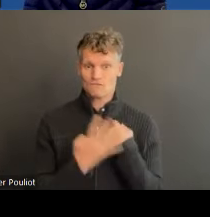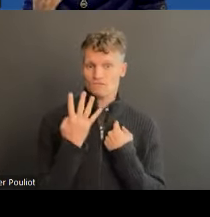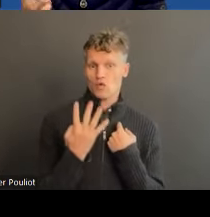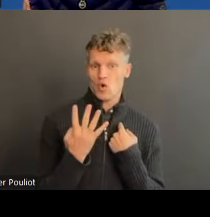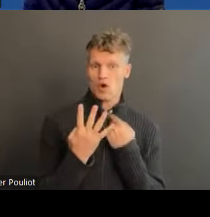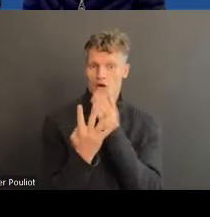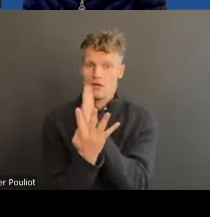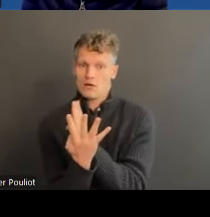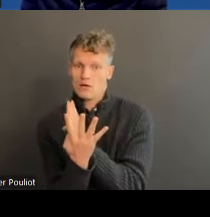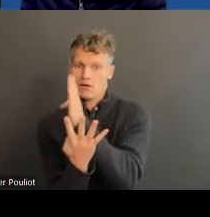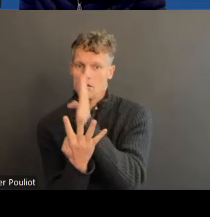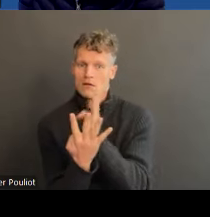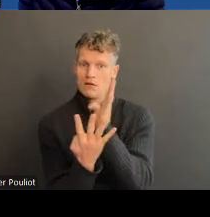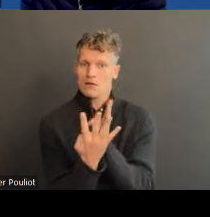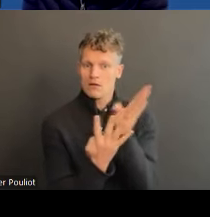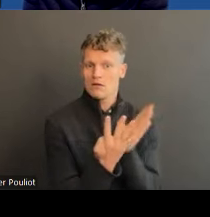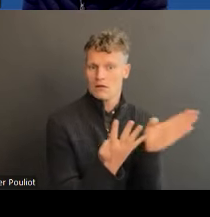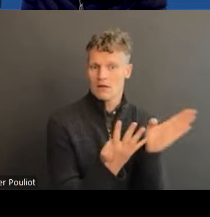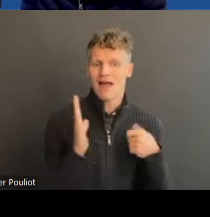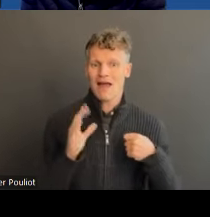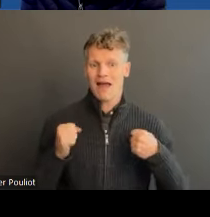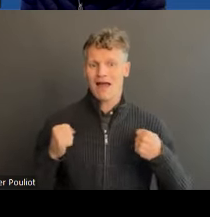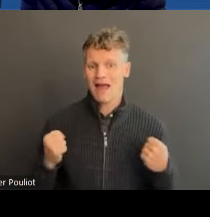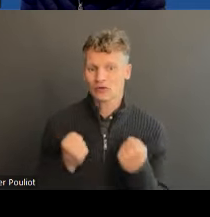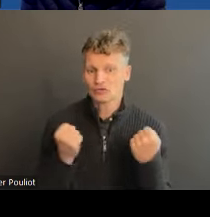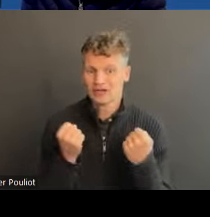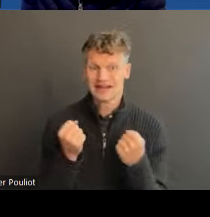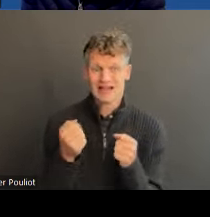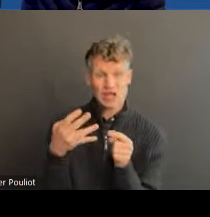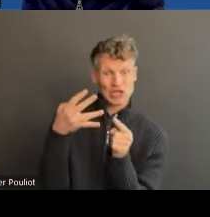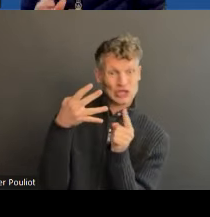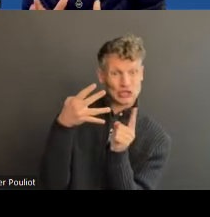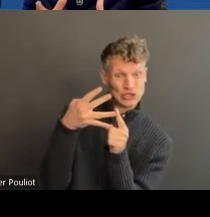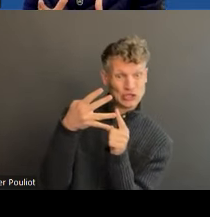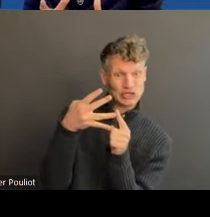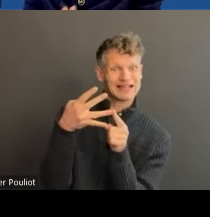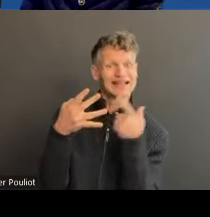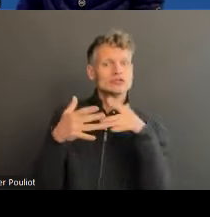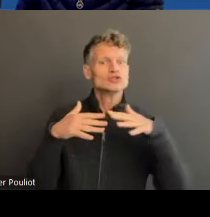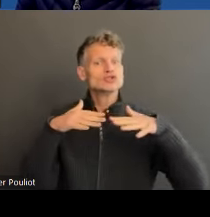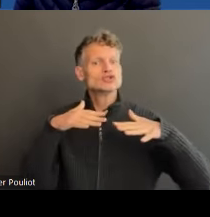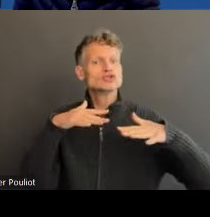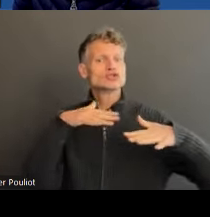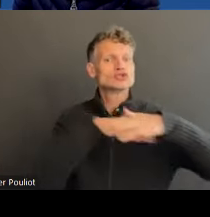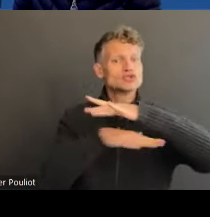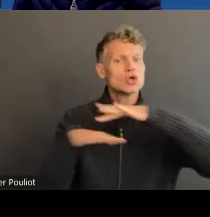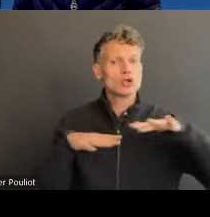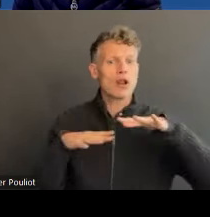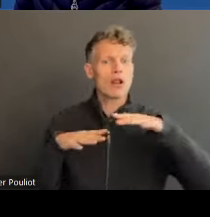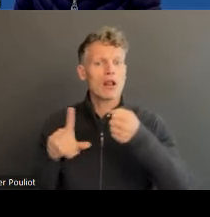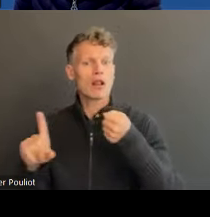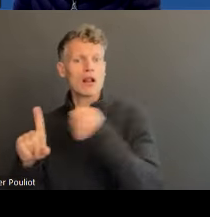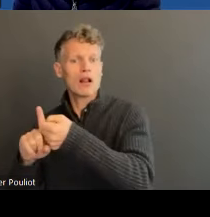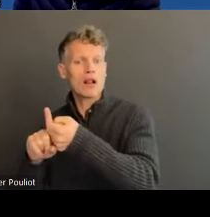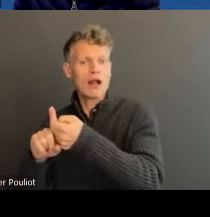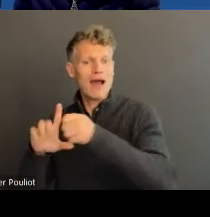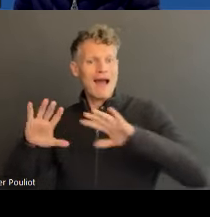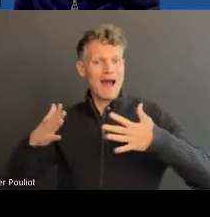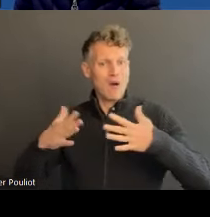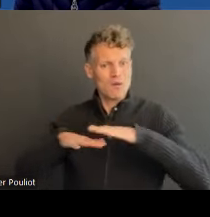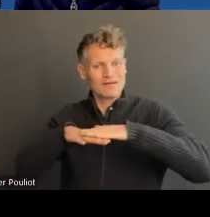initiative. The third one is addressing social and environmental determinants of health. That is key for us because, as Dr.